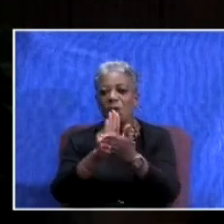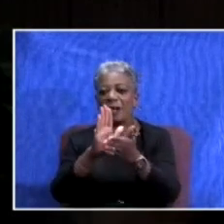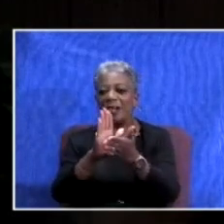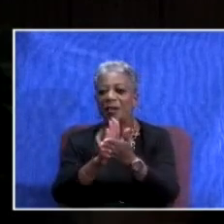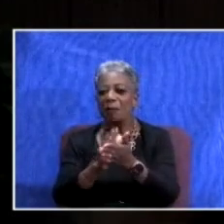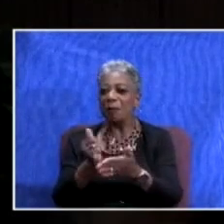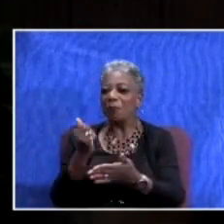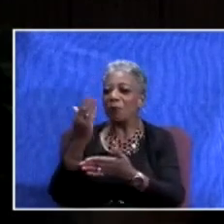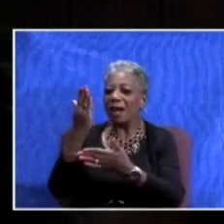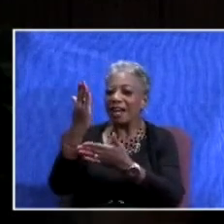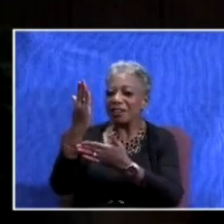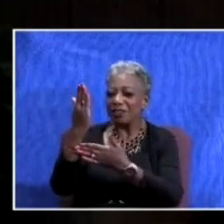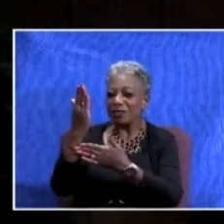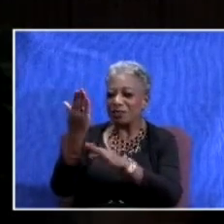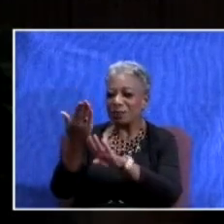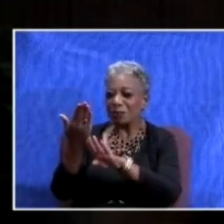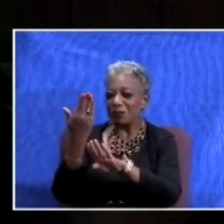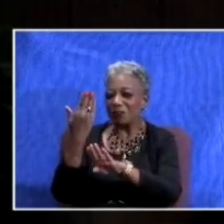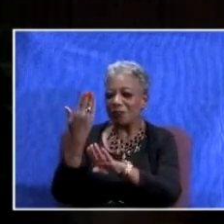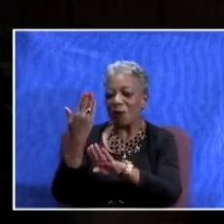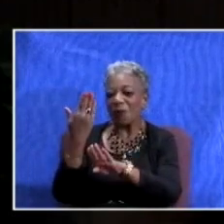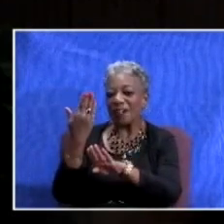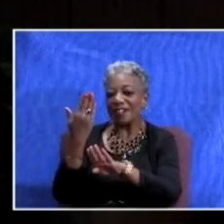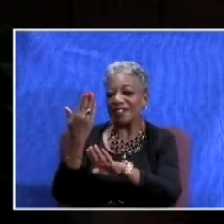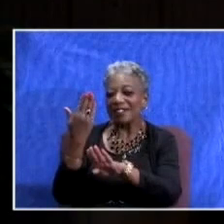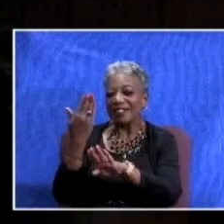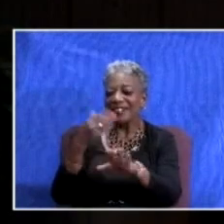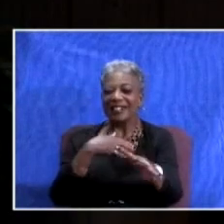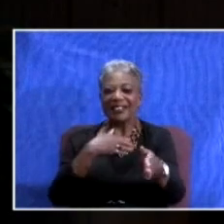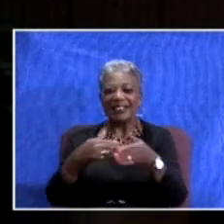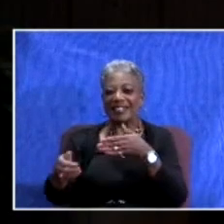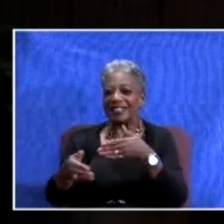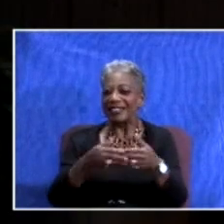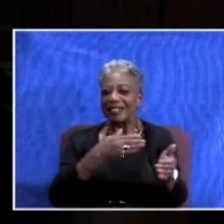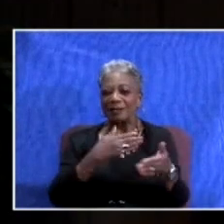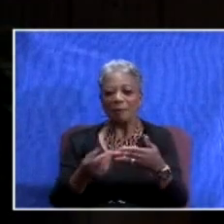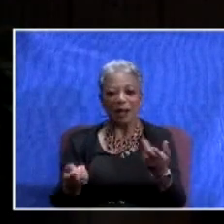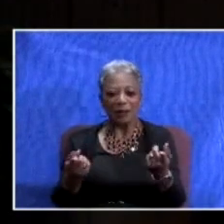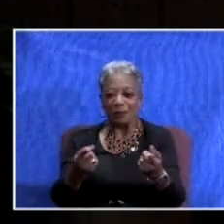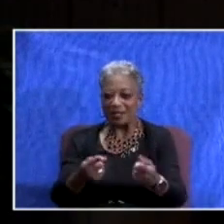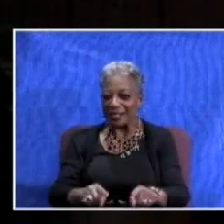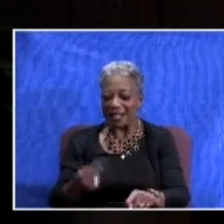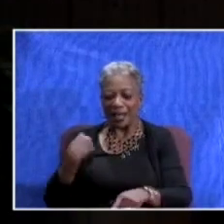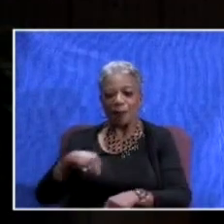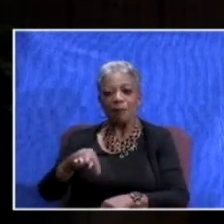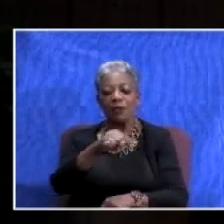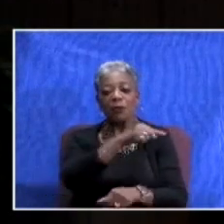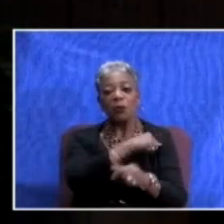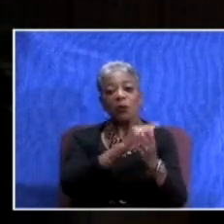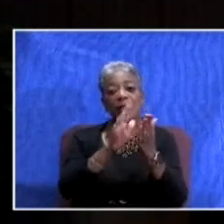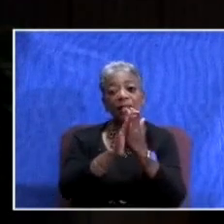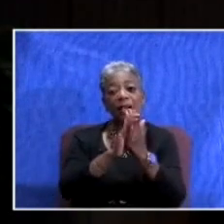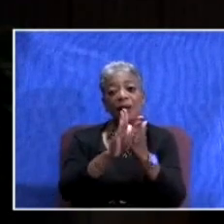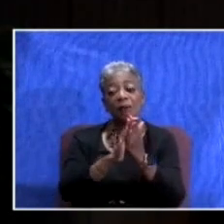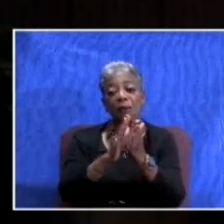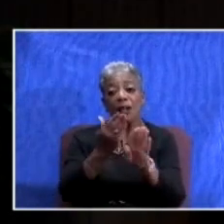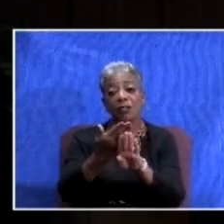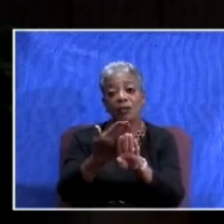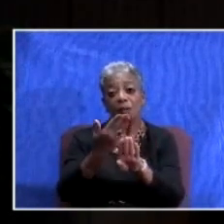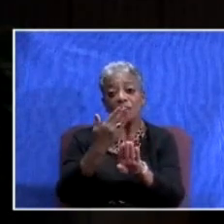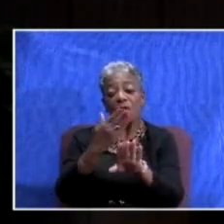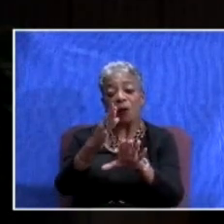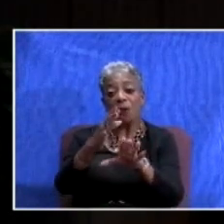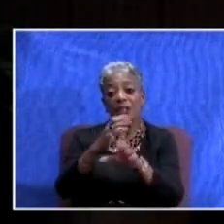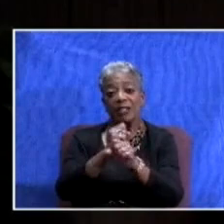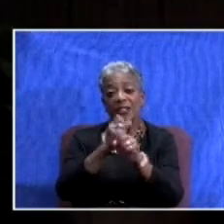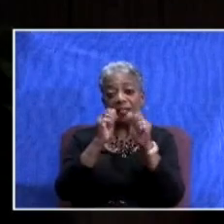what life did not let us get around. We praise you in advance. We praise you in advance because if